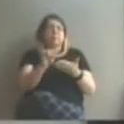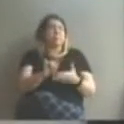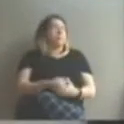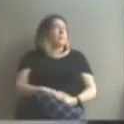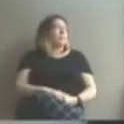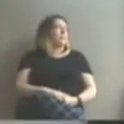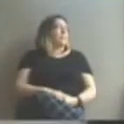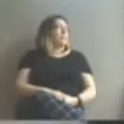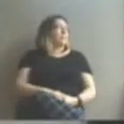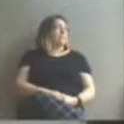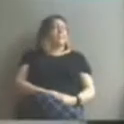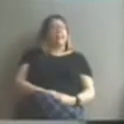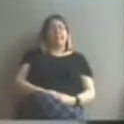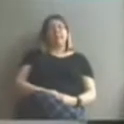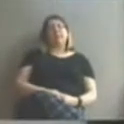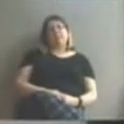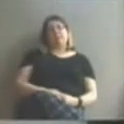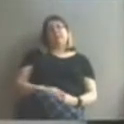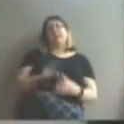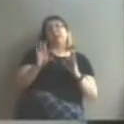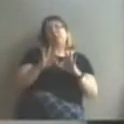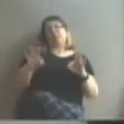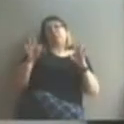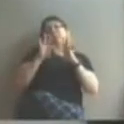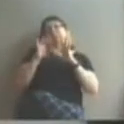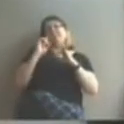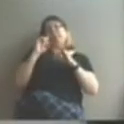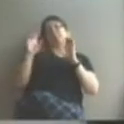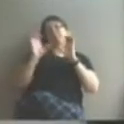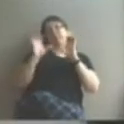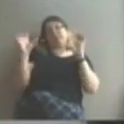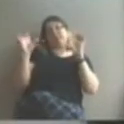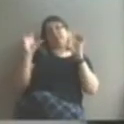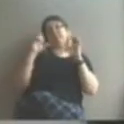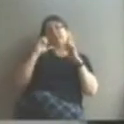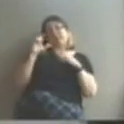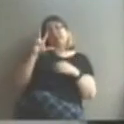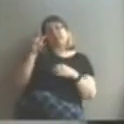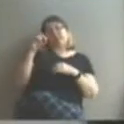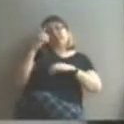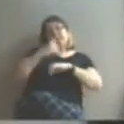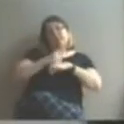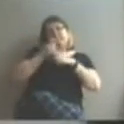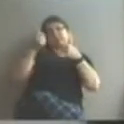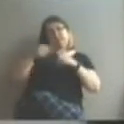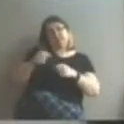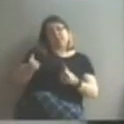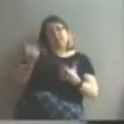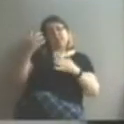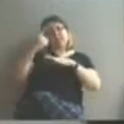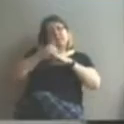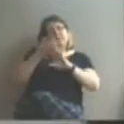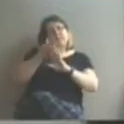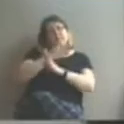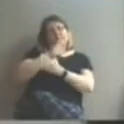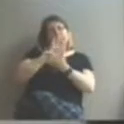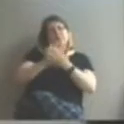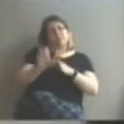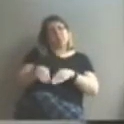critical positions are the certified positions because they have to post for 30 days. That's correct. How many days before school